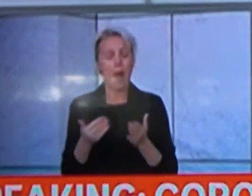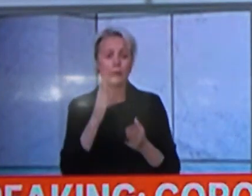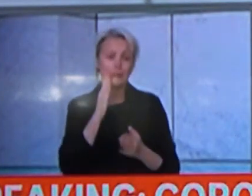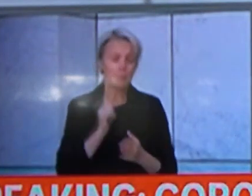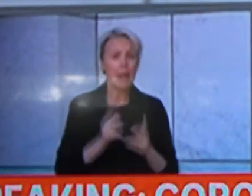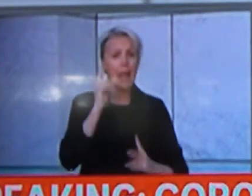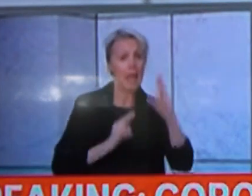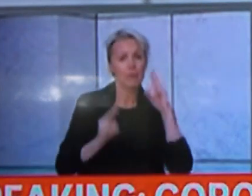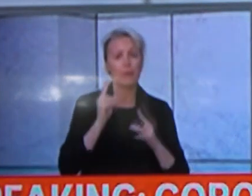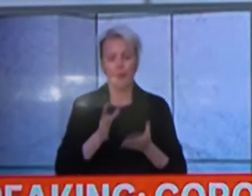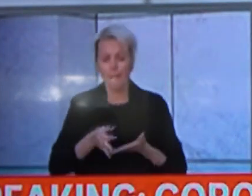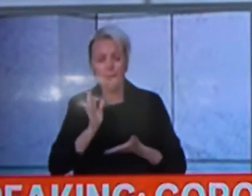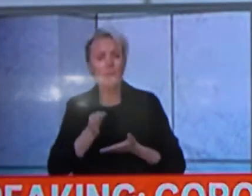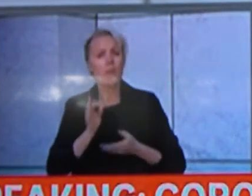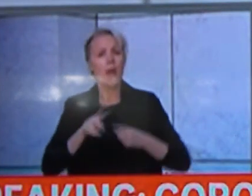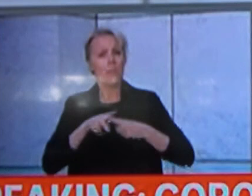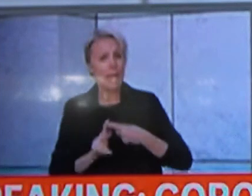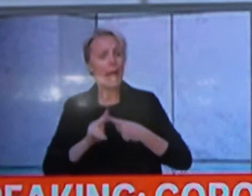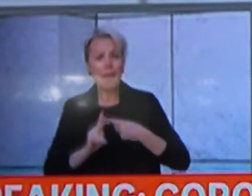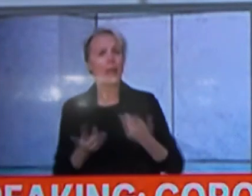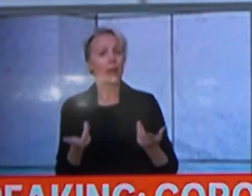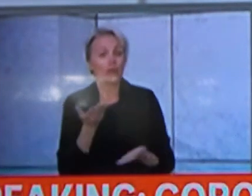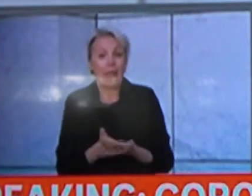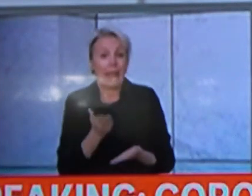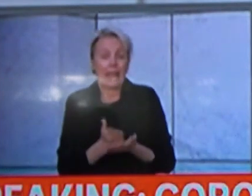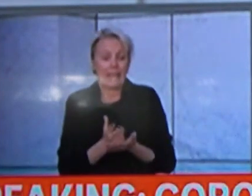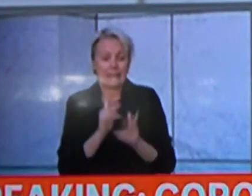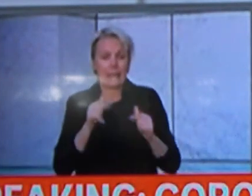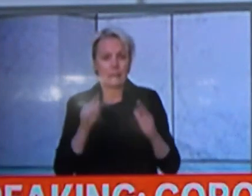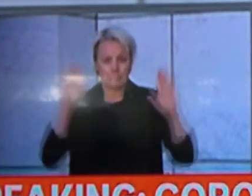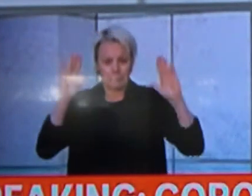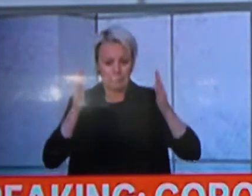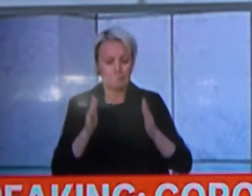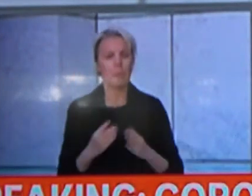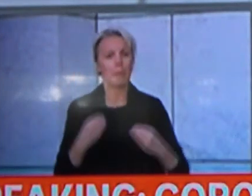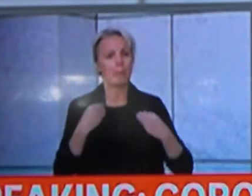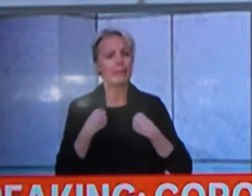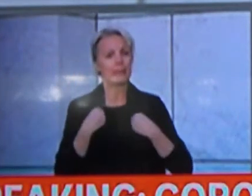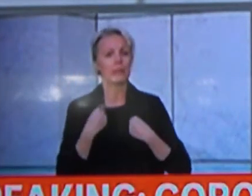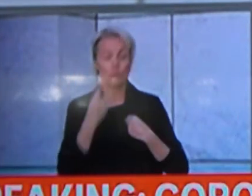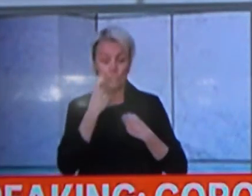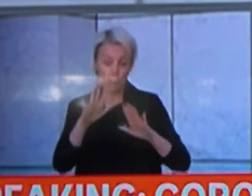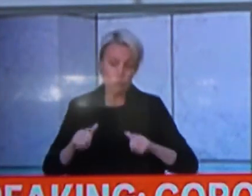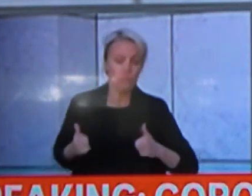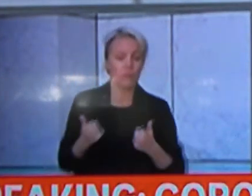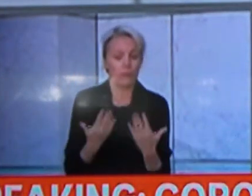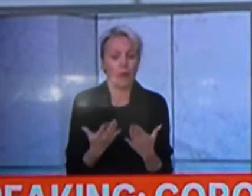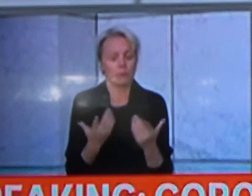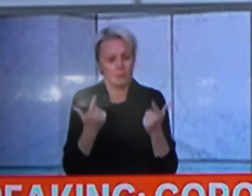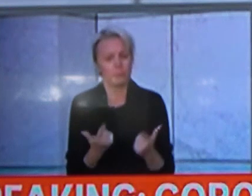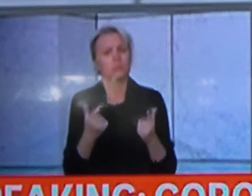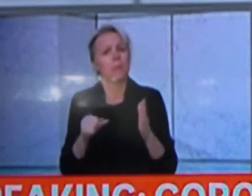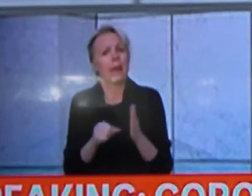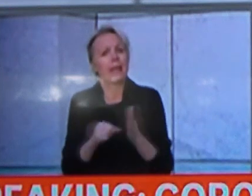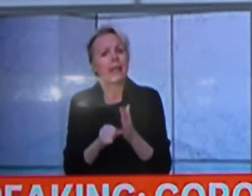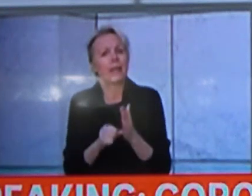a hairdresser. And so these measures, by providing at a minimum $20,000 and up to $100,000 for small businesses